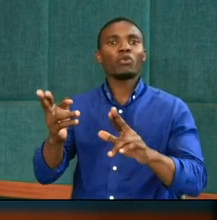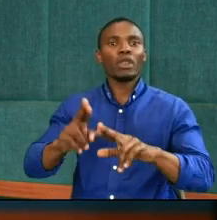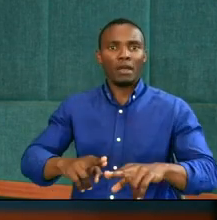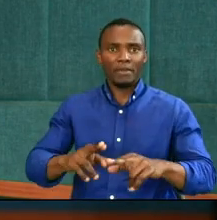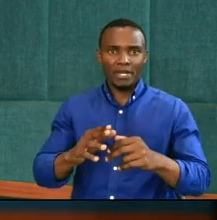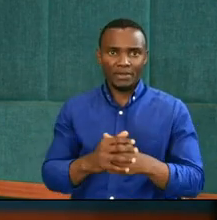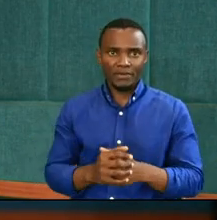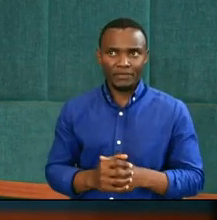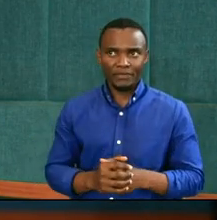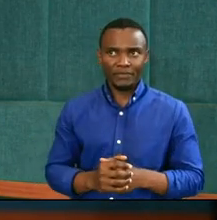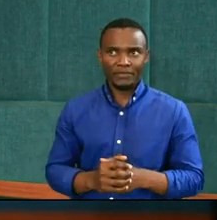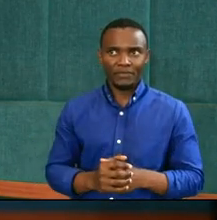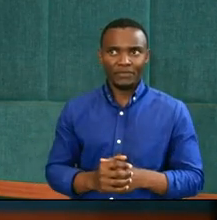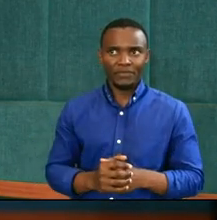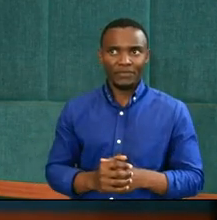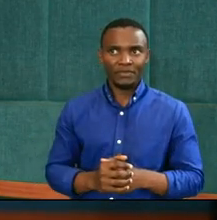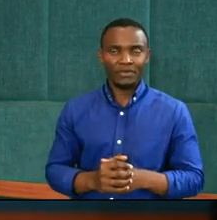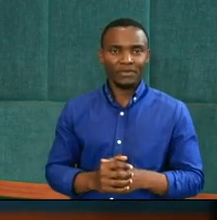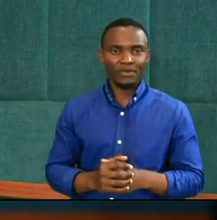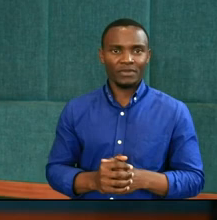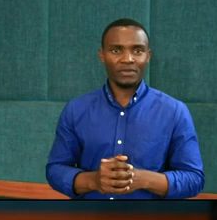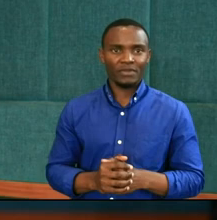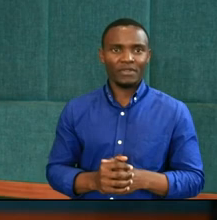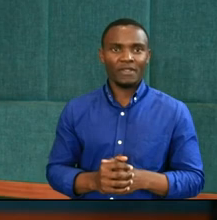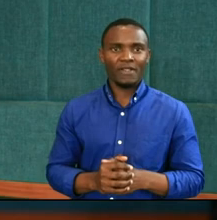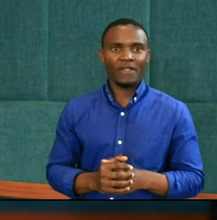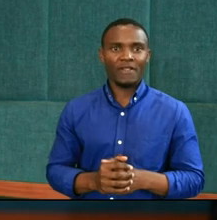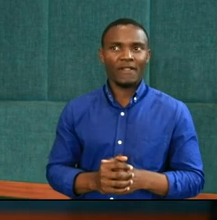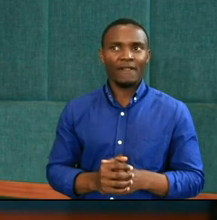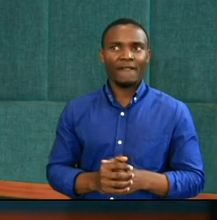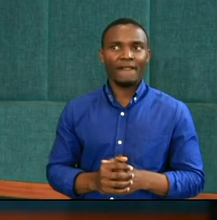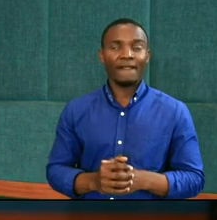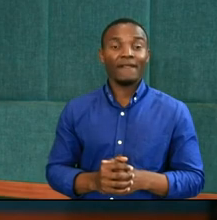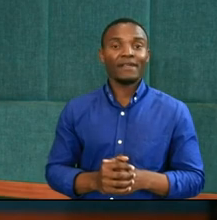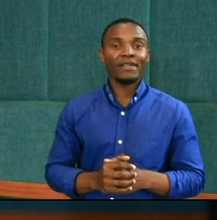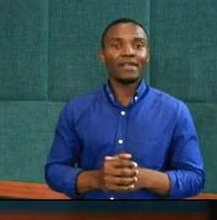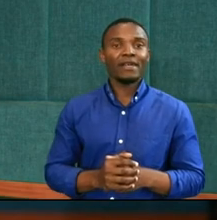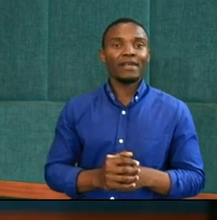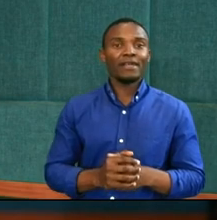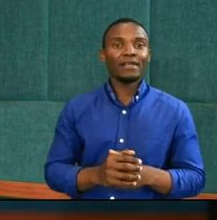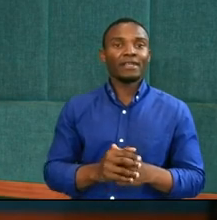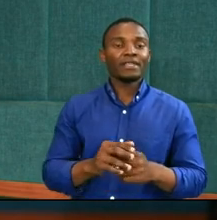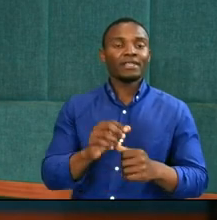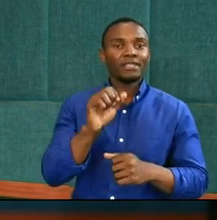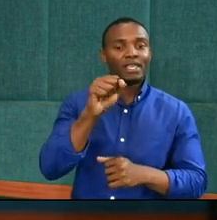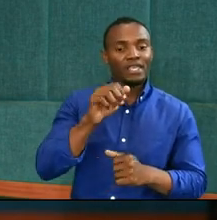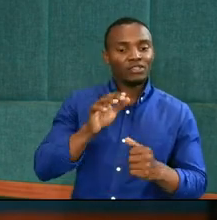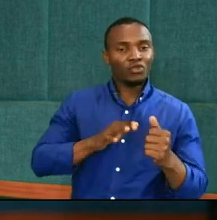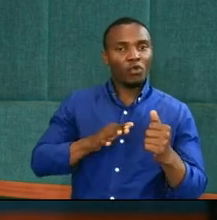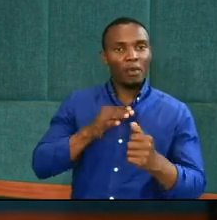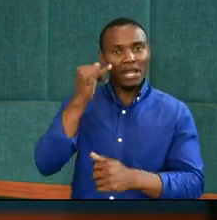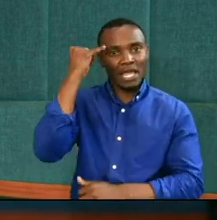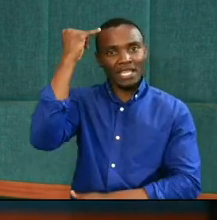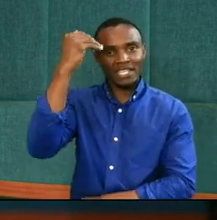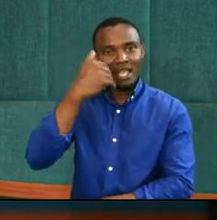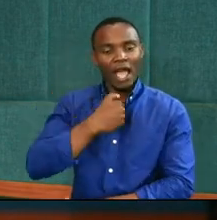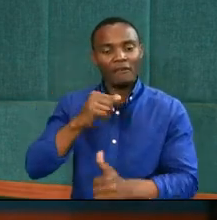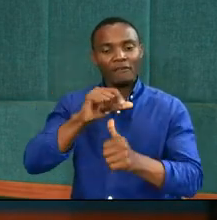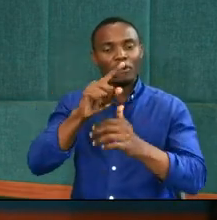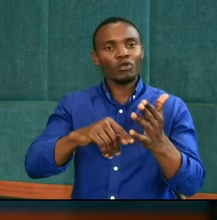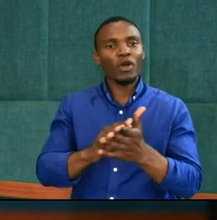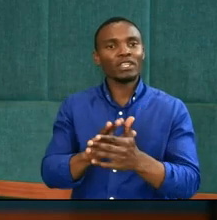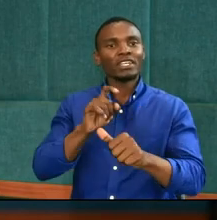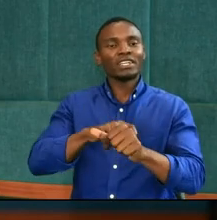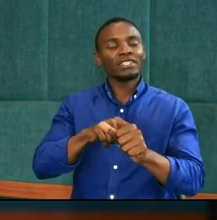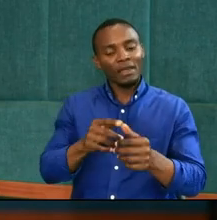place. Yes? Watch your preacher. Even though she has an idea of the